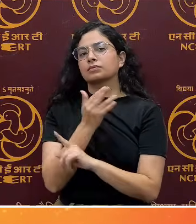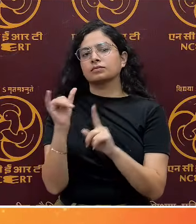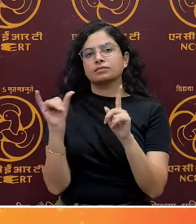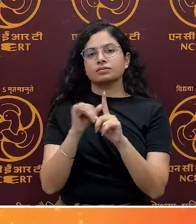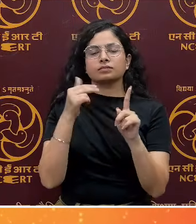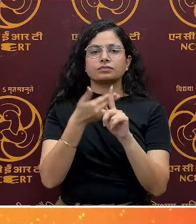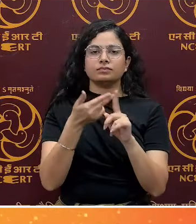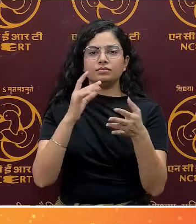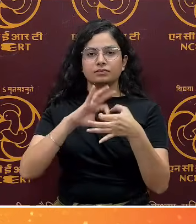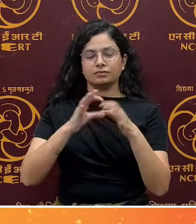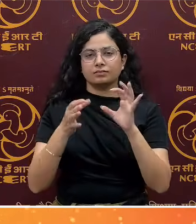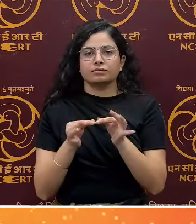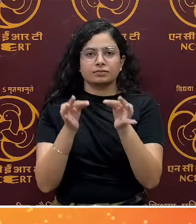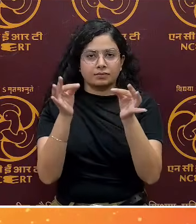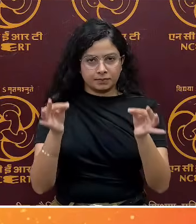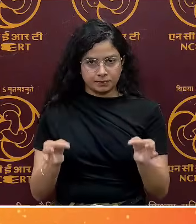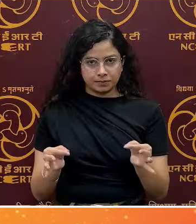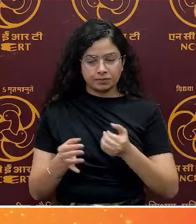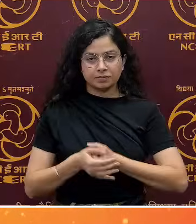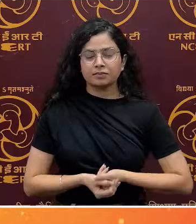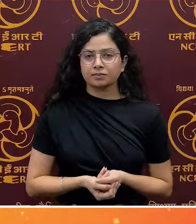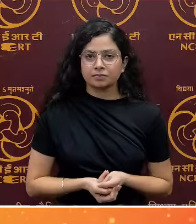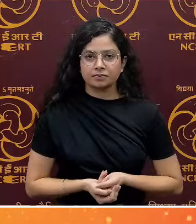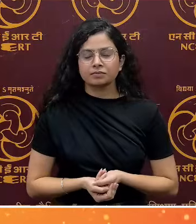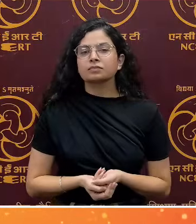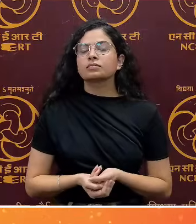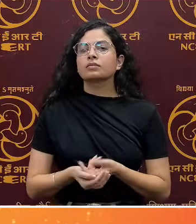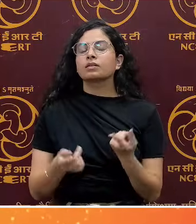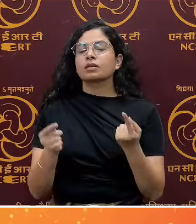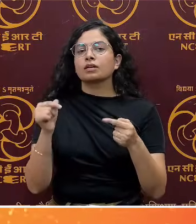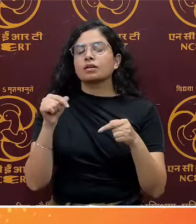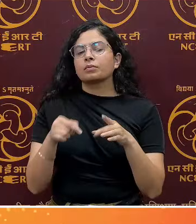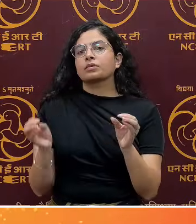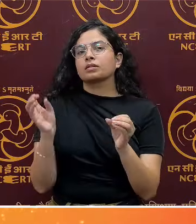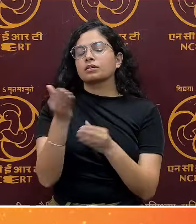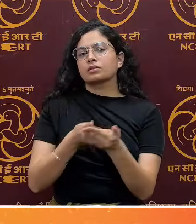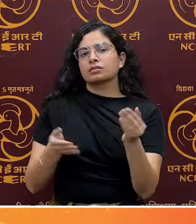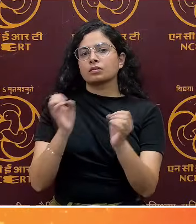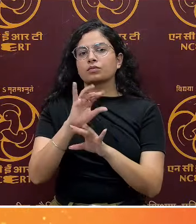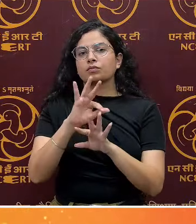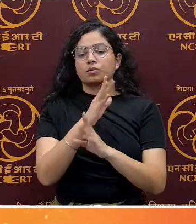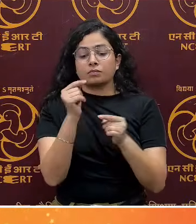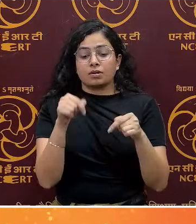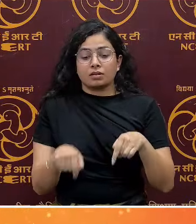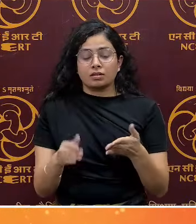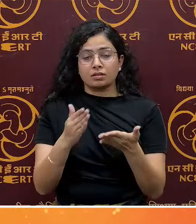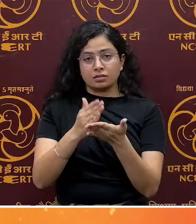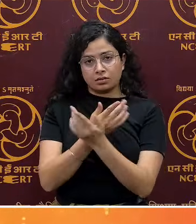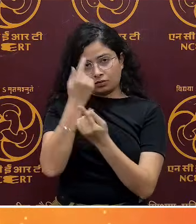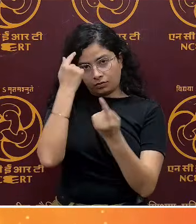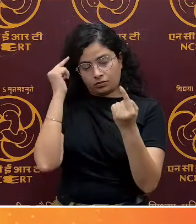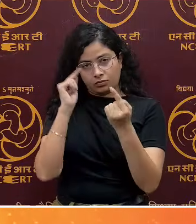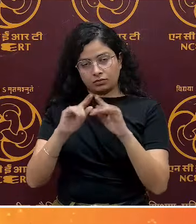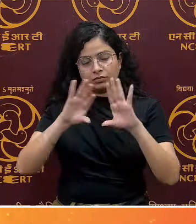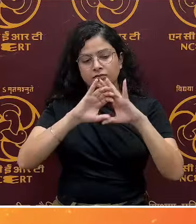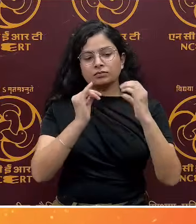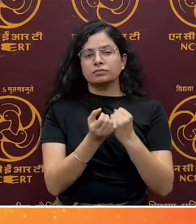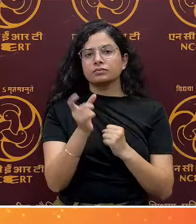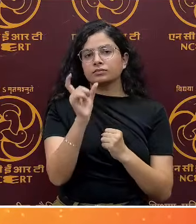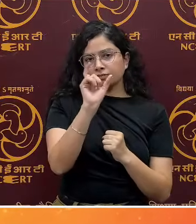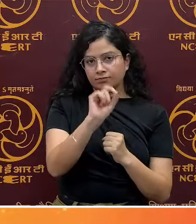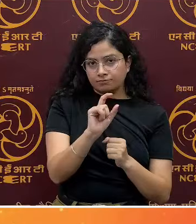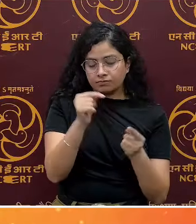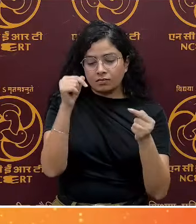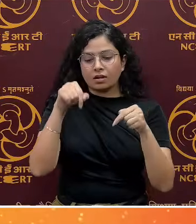handle NCERT Official. Well, let me apprise you all, this session is meant for all the students for grade 10th and